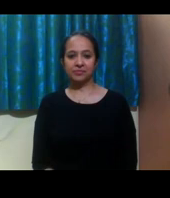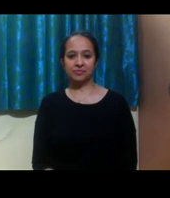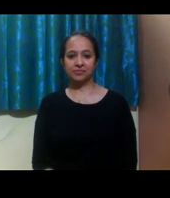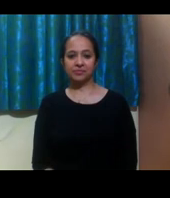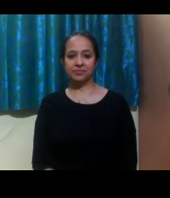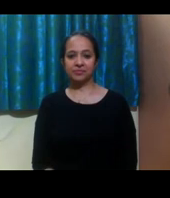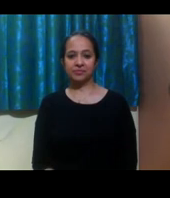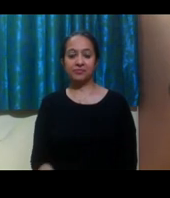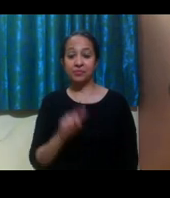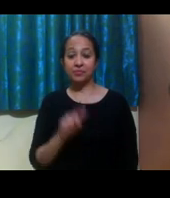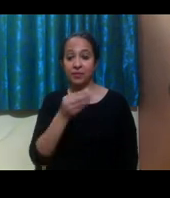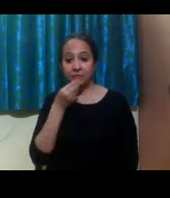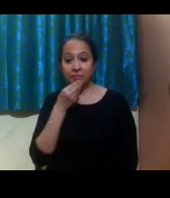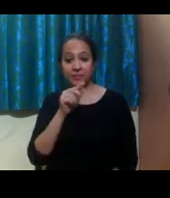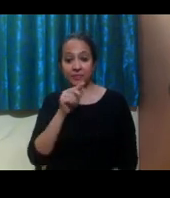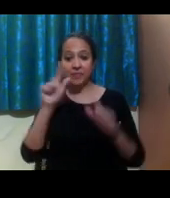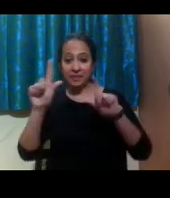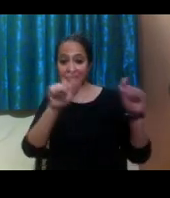Deborah, can you go to the next slide?